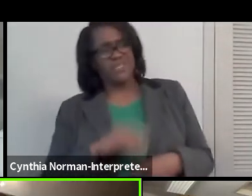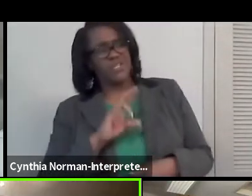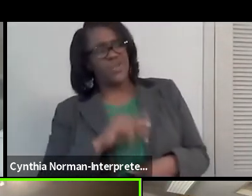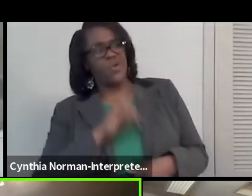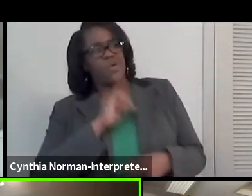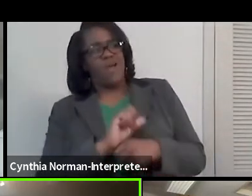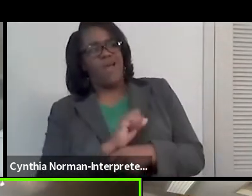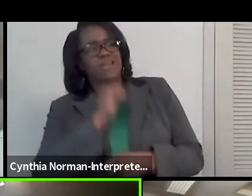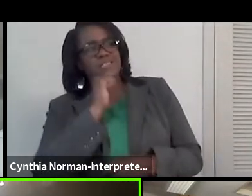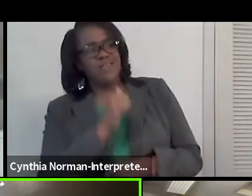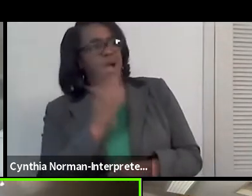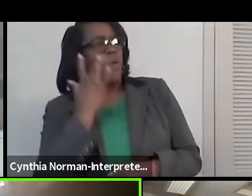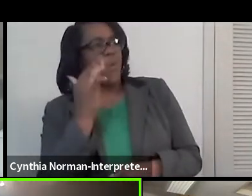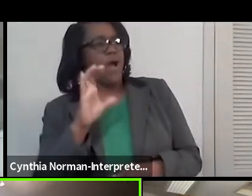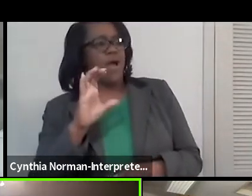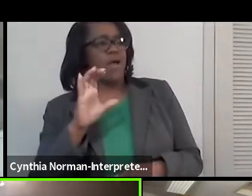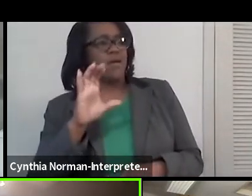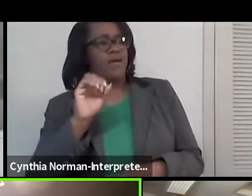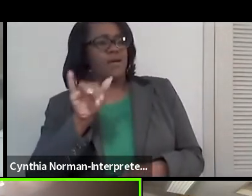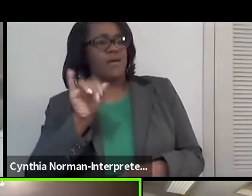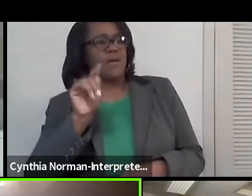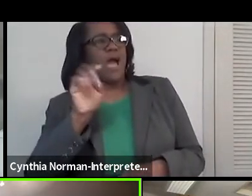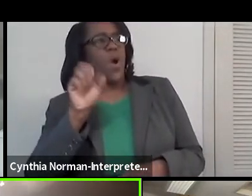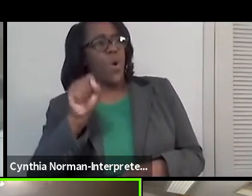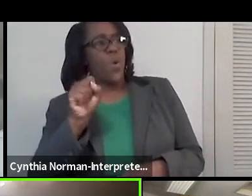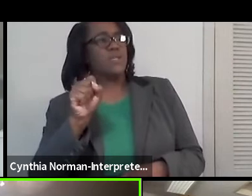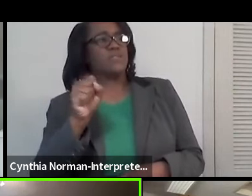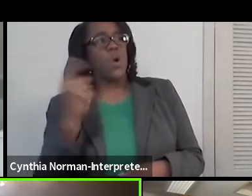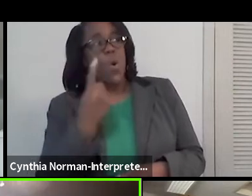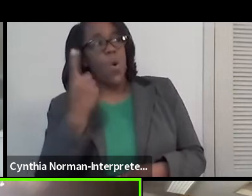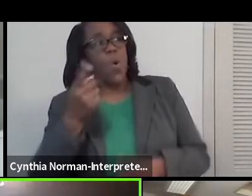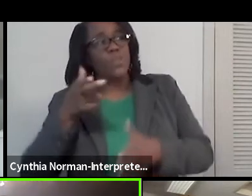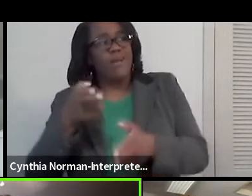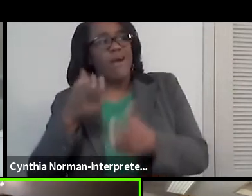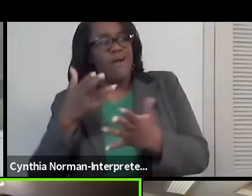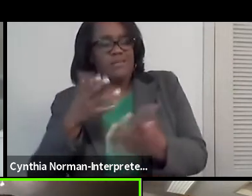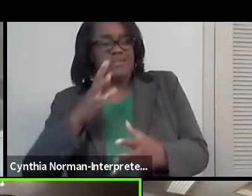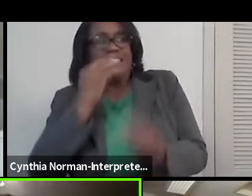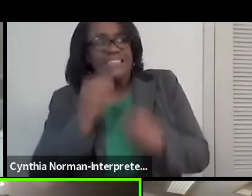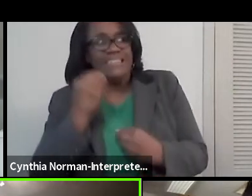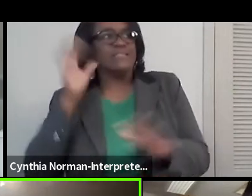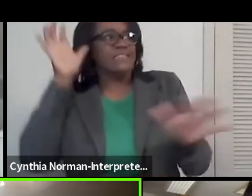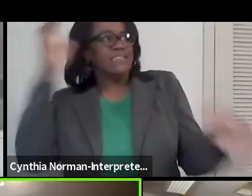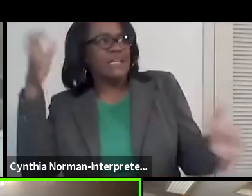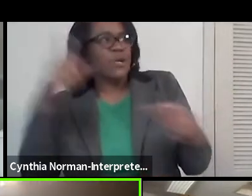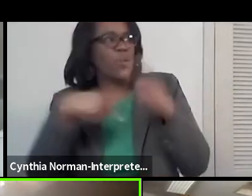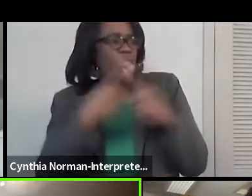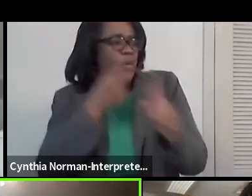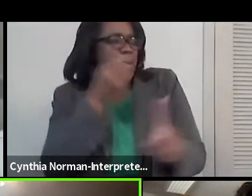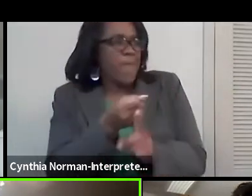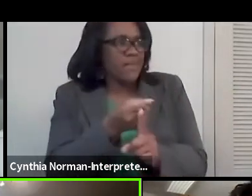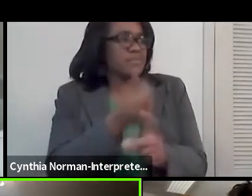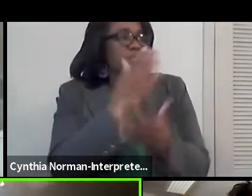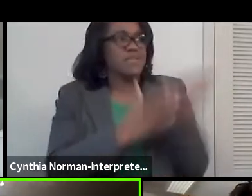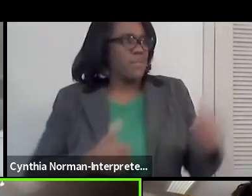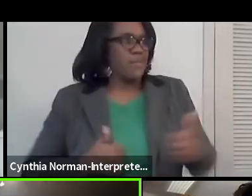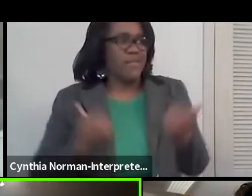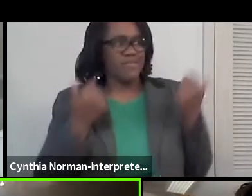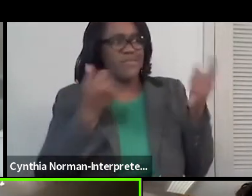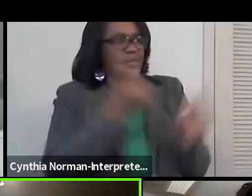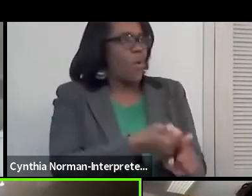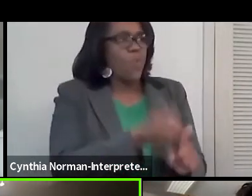doesn't, because coyotes only hunt deer when they're in packs and they have a very diverse lifestyle. Some live on their own, some don't. So,